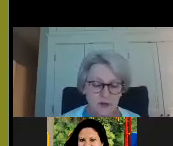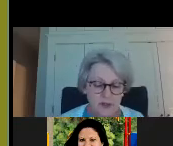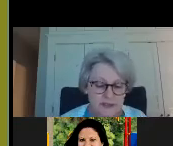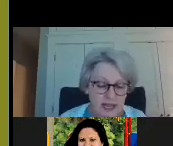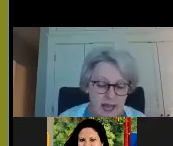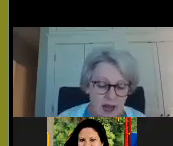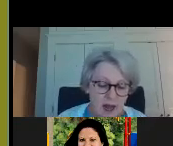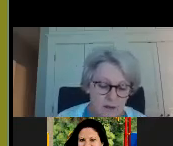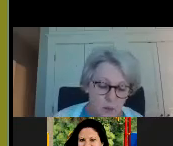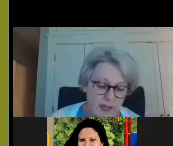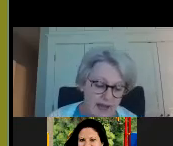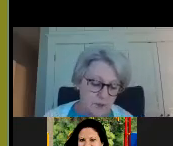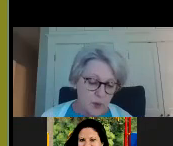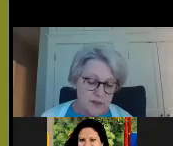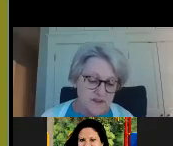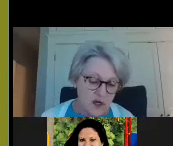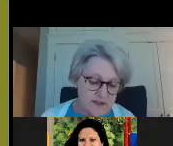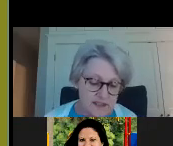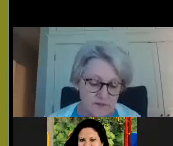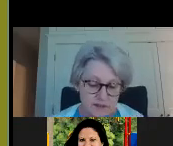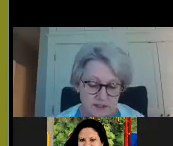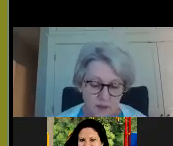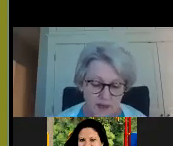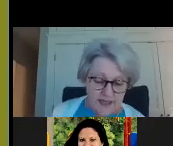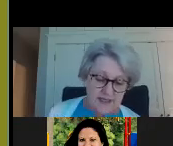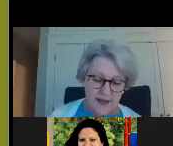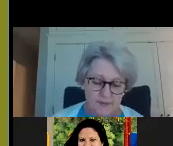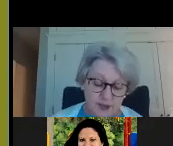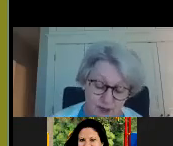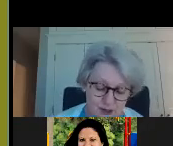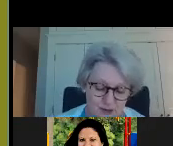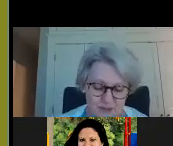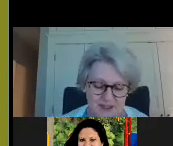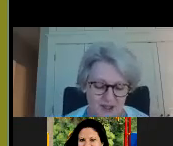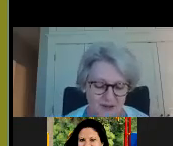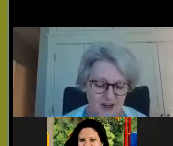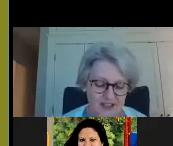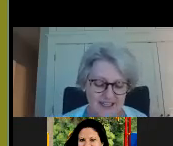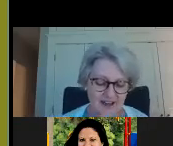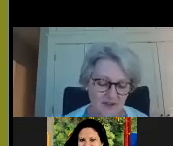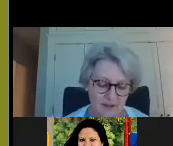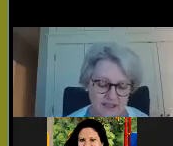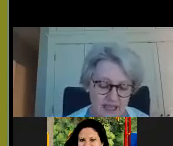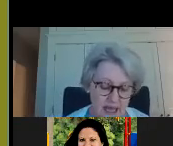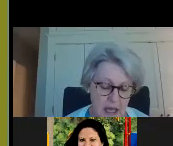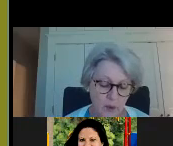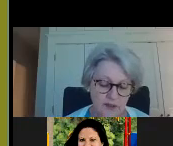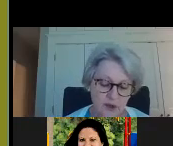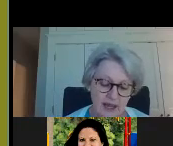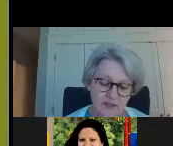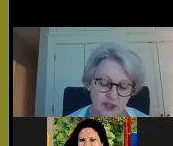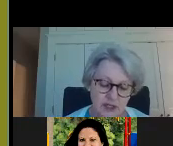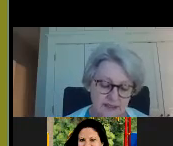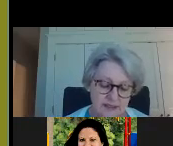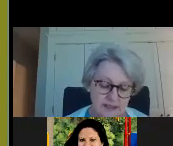health units. We have supported services for CYS children and youth with special healthcare needs and their families. We also